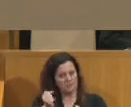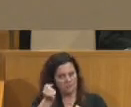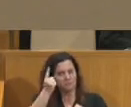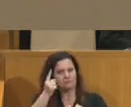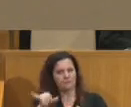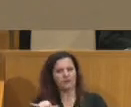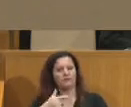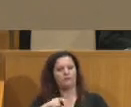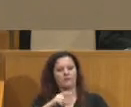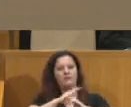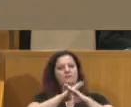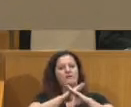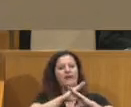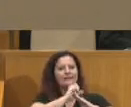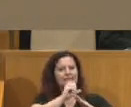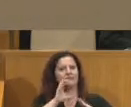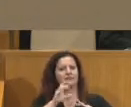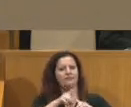I'm back.